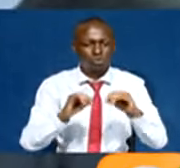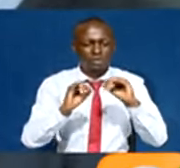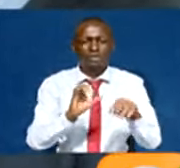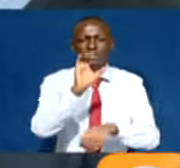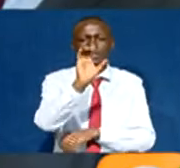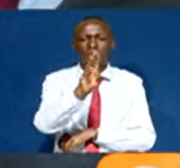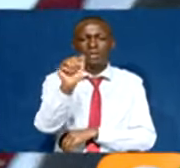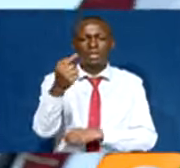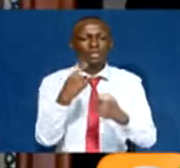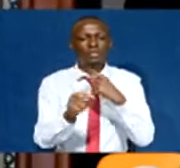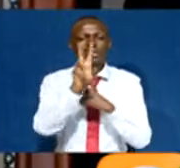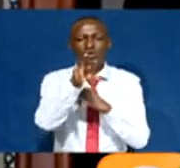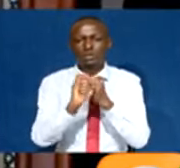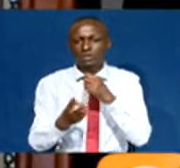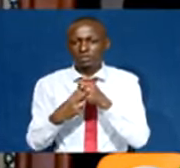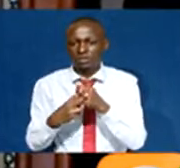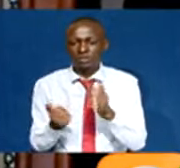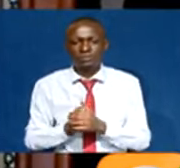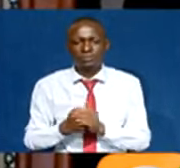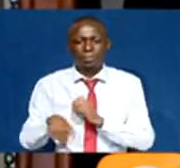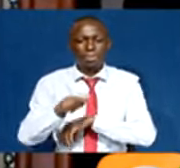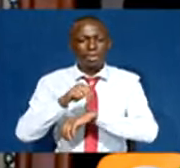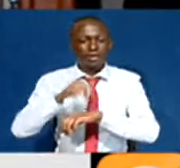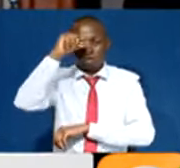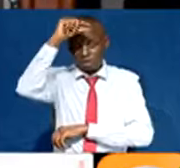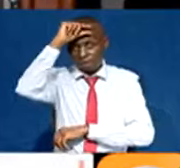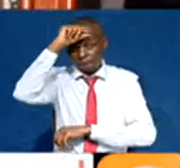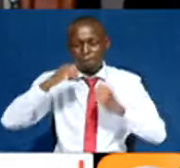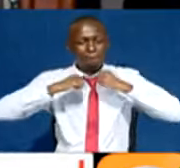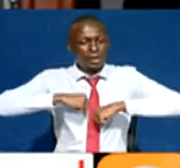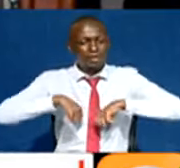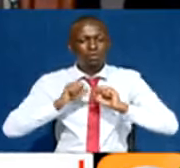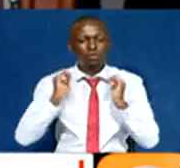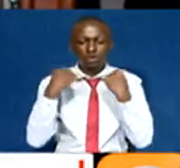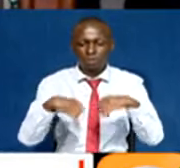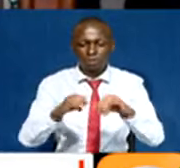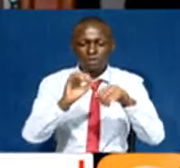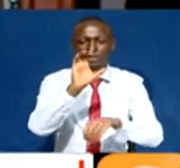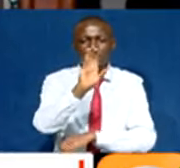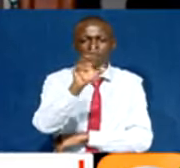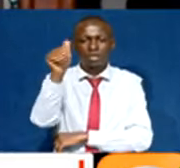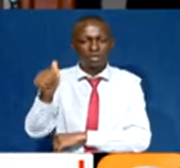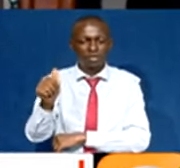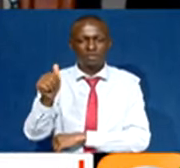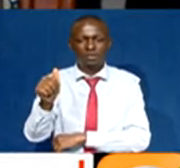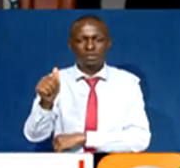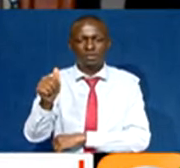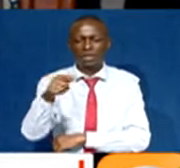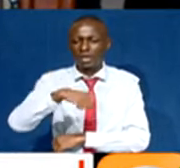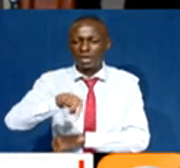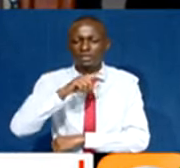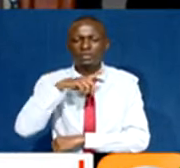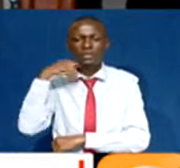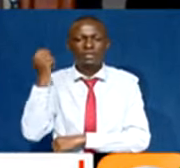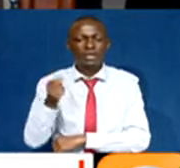CBA. In the event that the national government agrees to the implementation of the CBA, we would like to bring